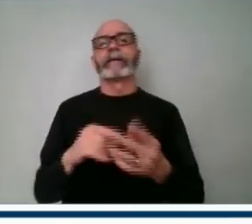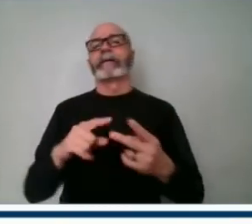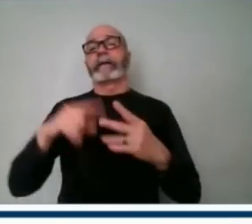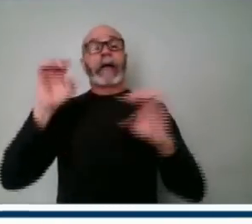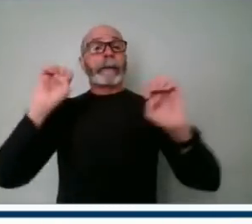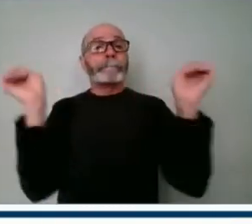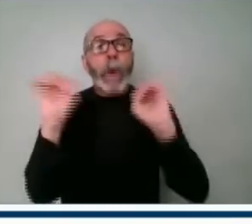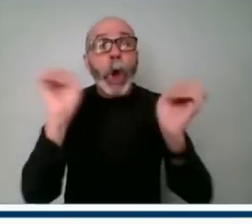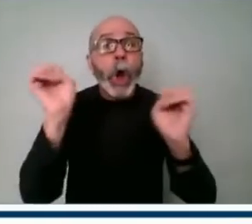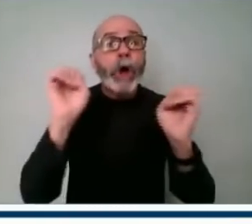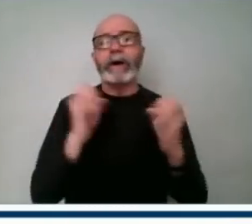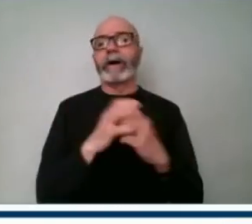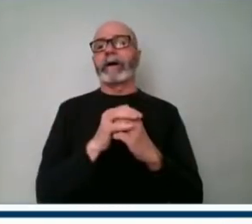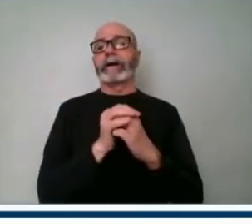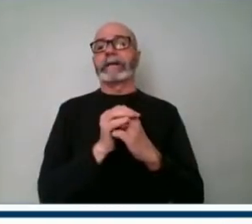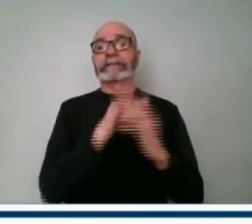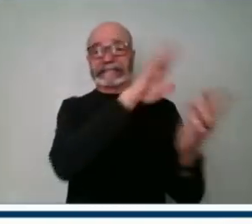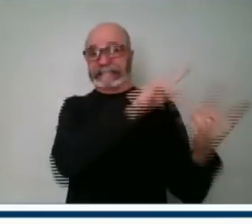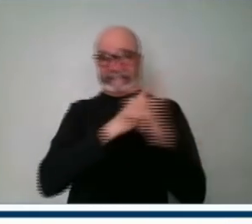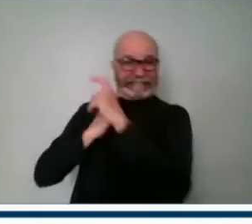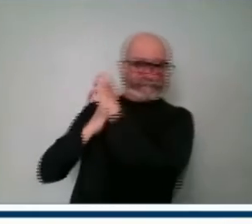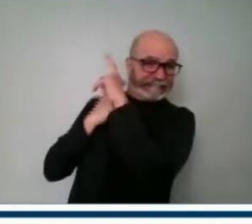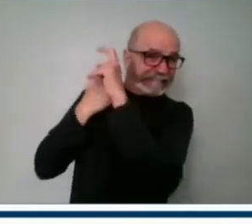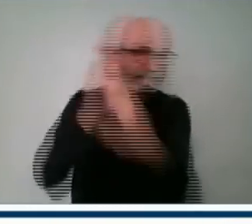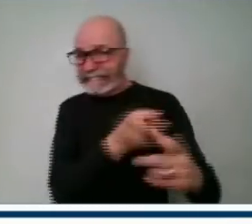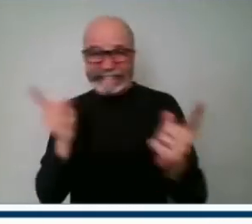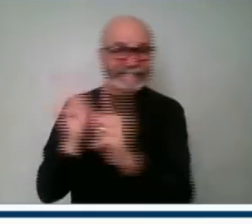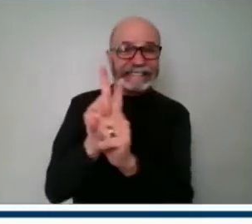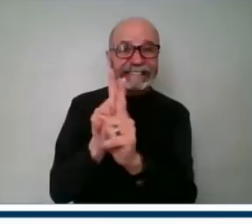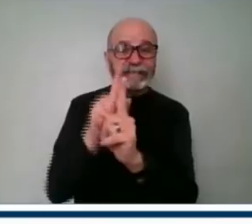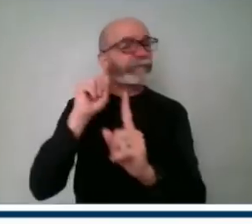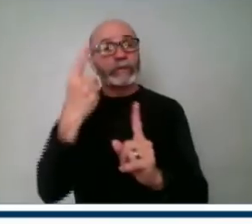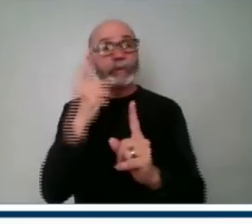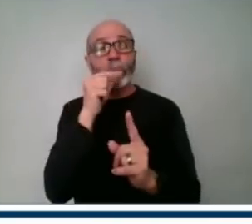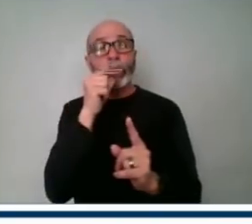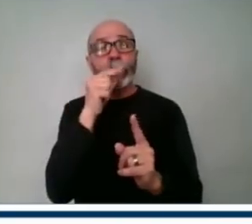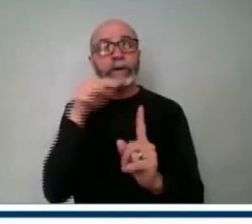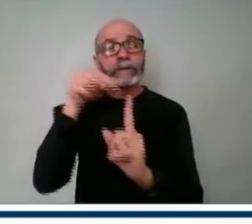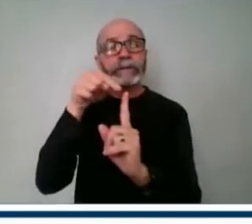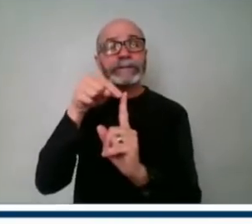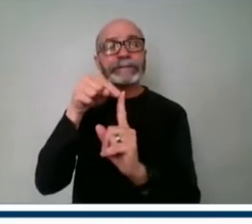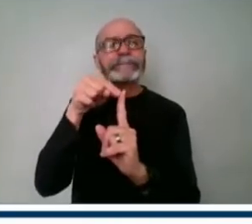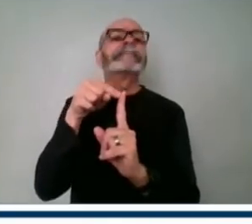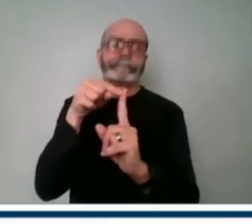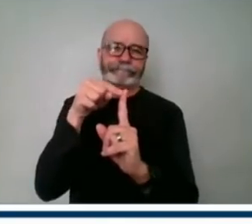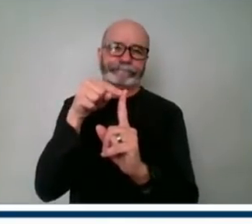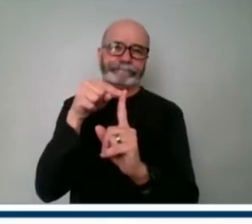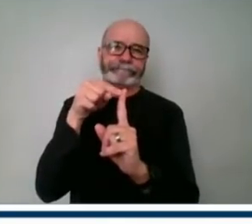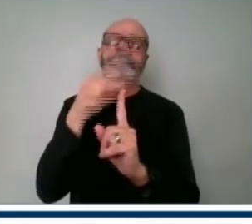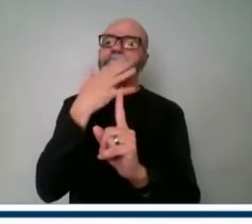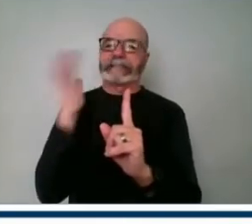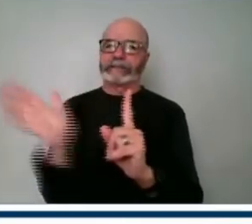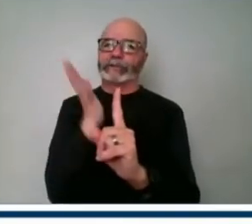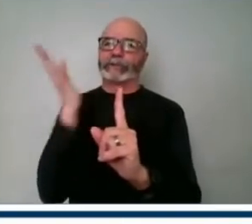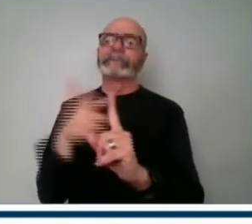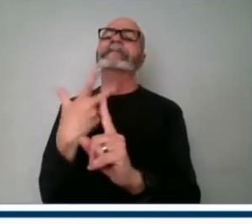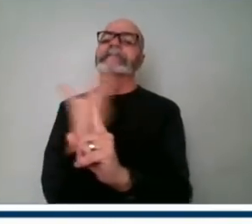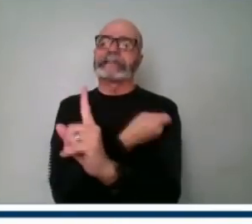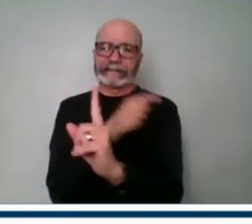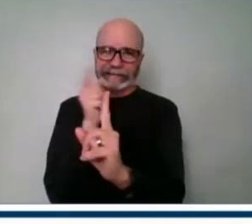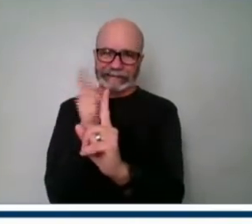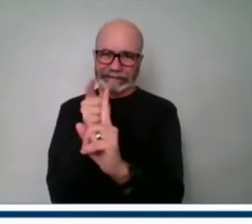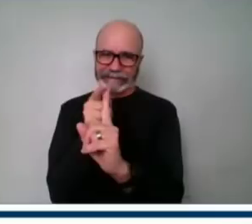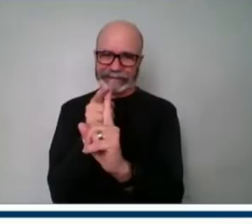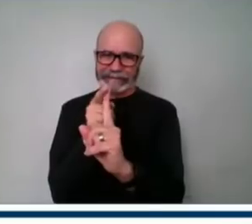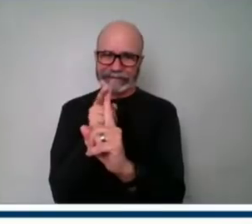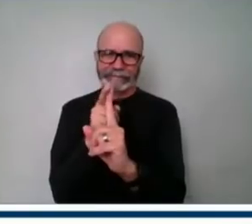frontline police officers the same as we're treating medical first responders, who are the firefighters